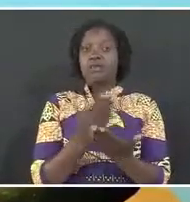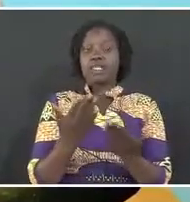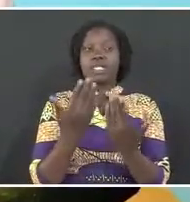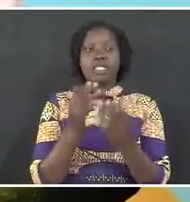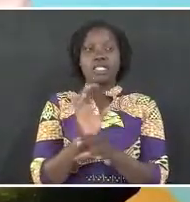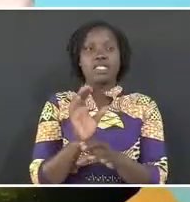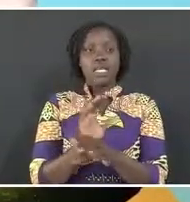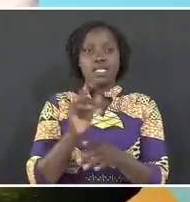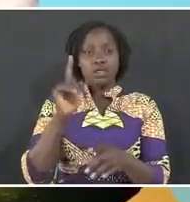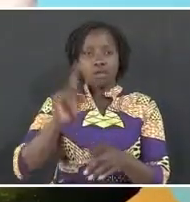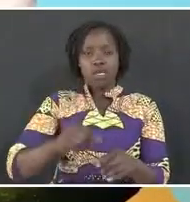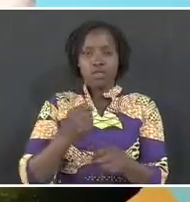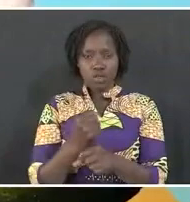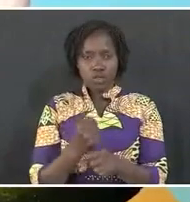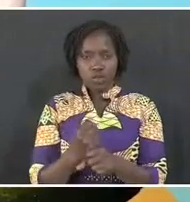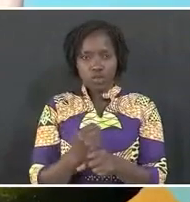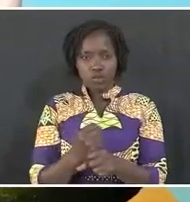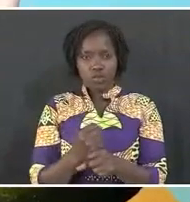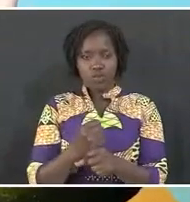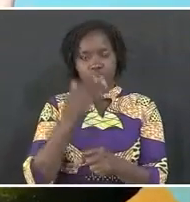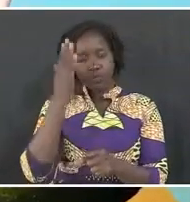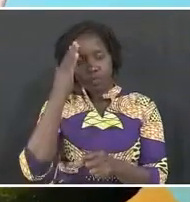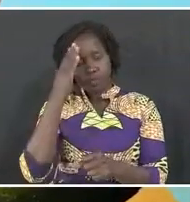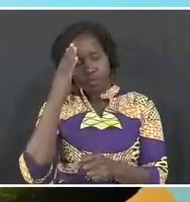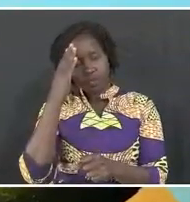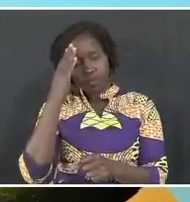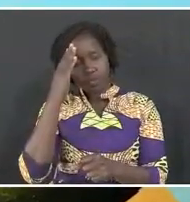church must do. I know